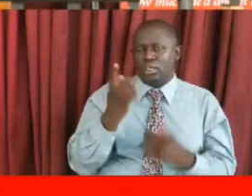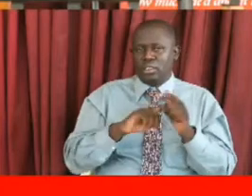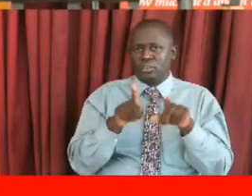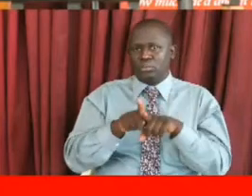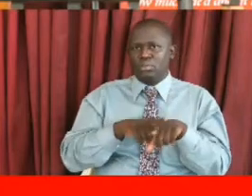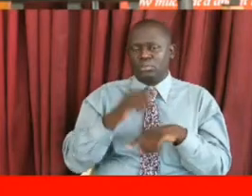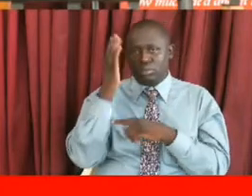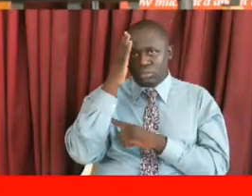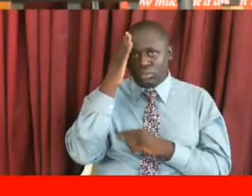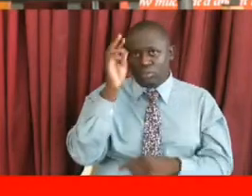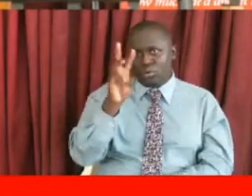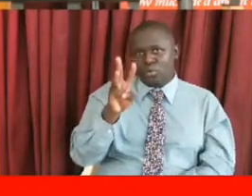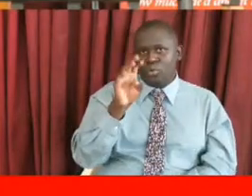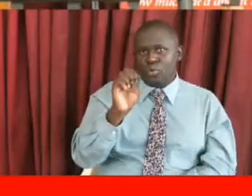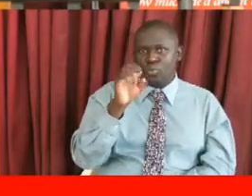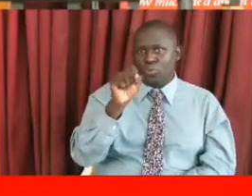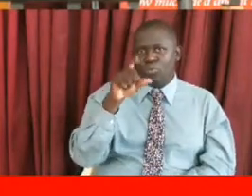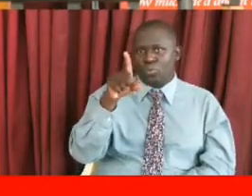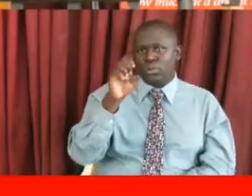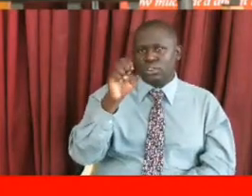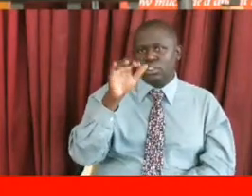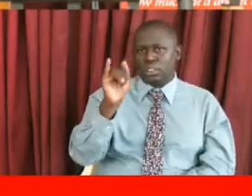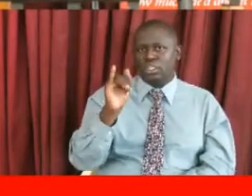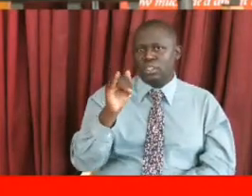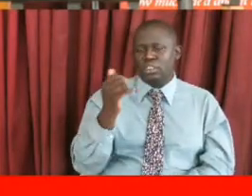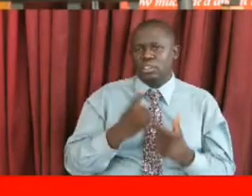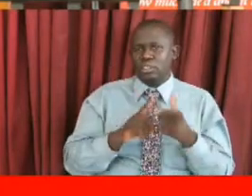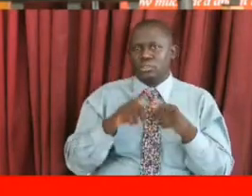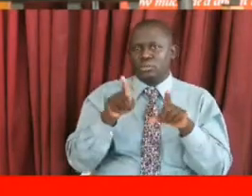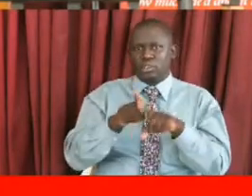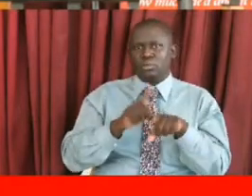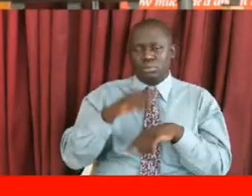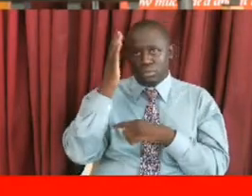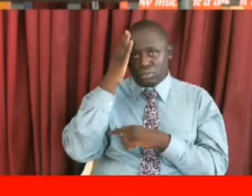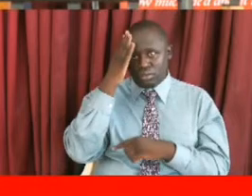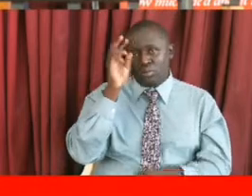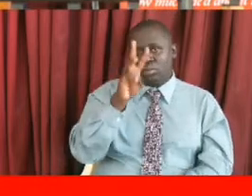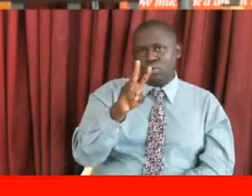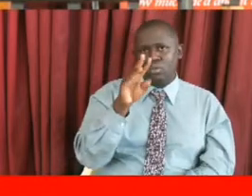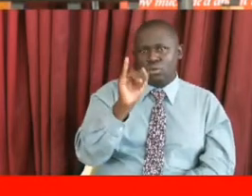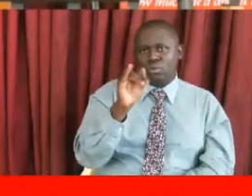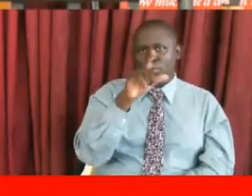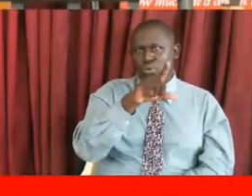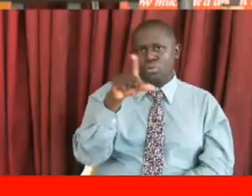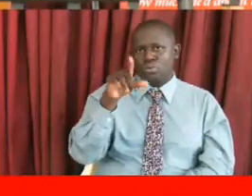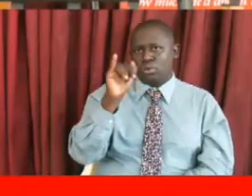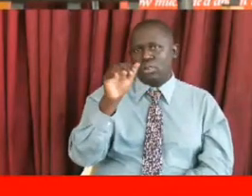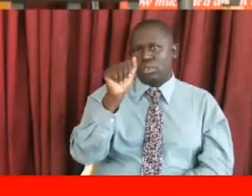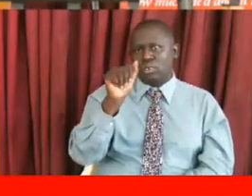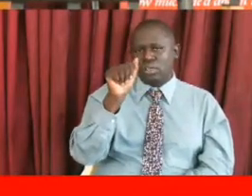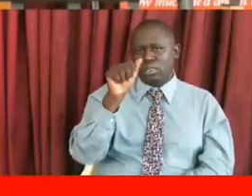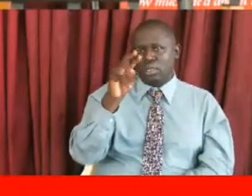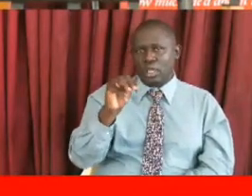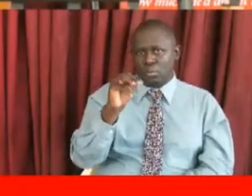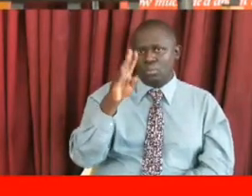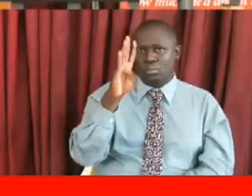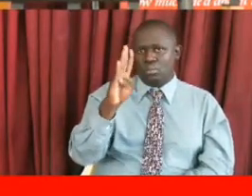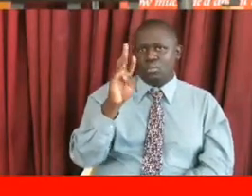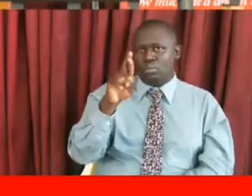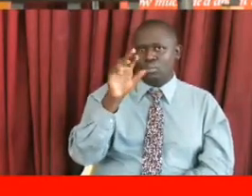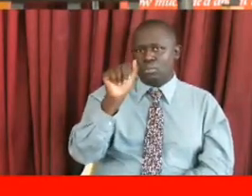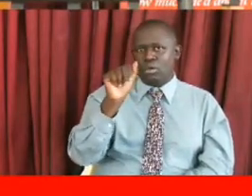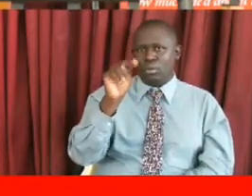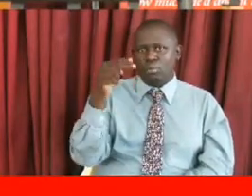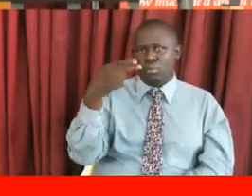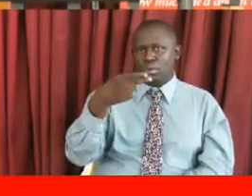go and you be shown where you we know William Bram in Kentucky we even have the picture of